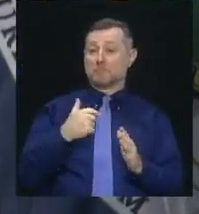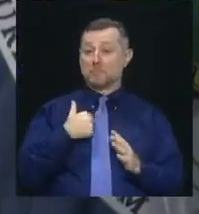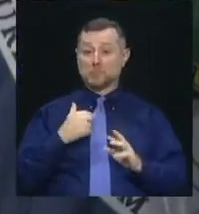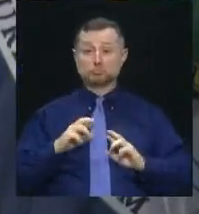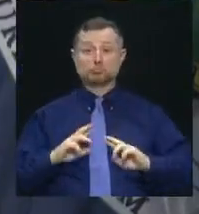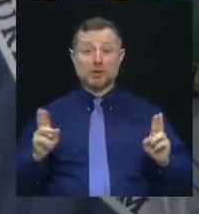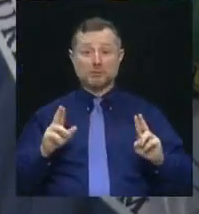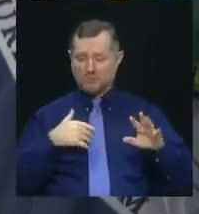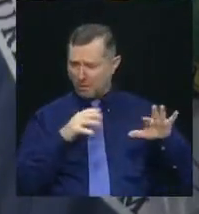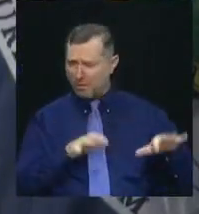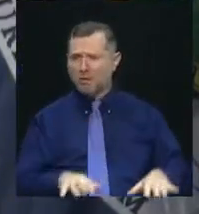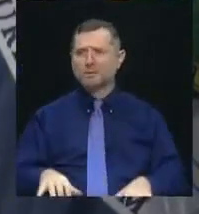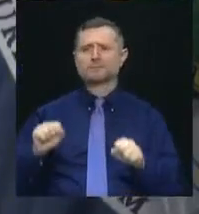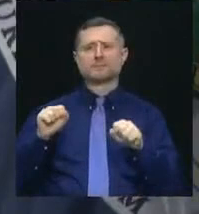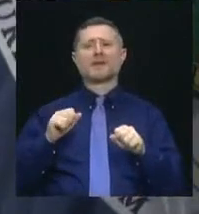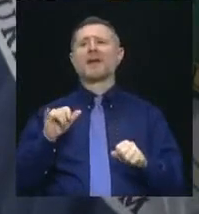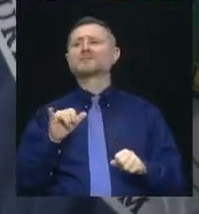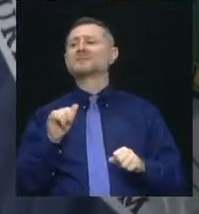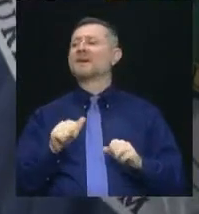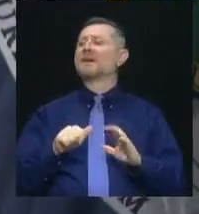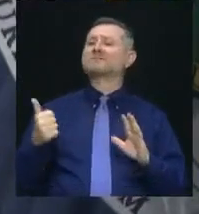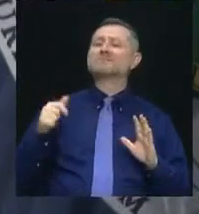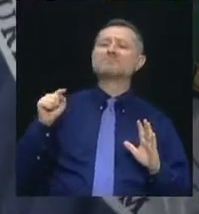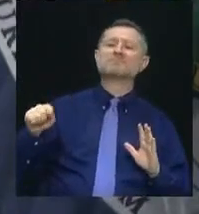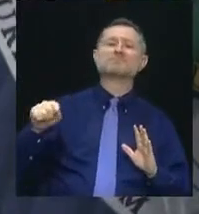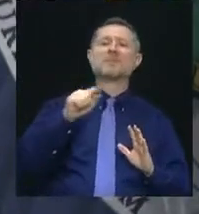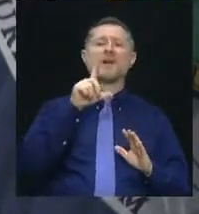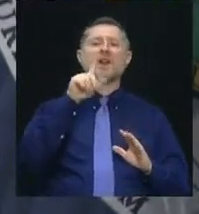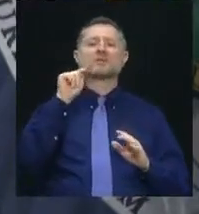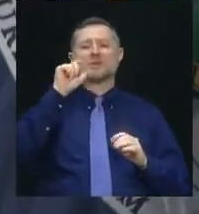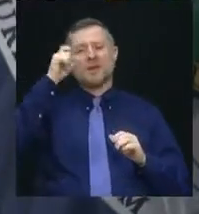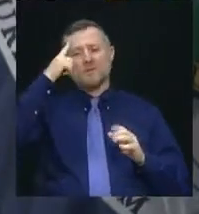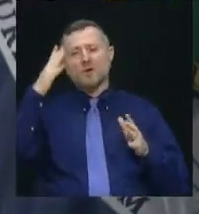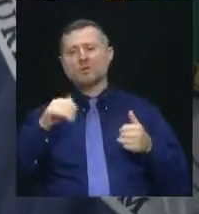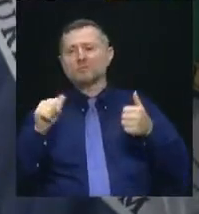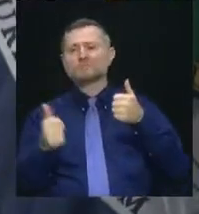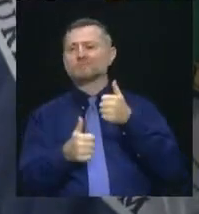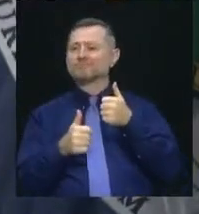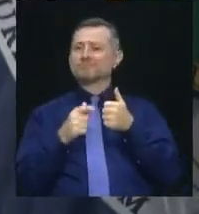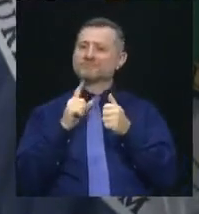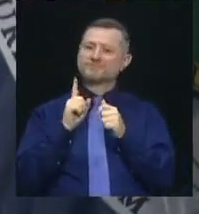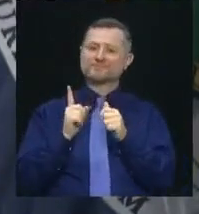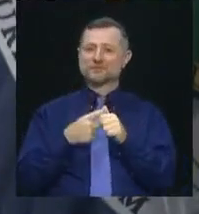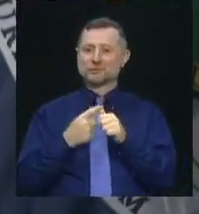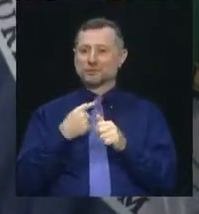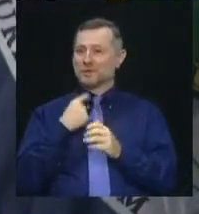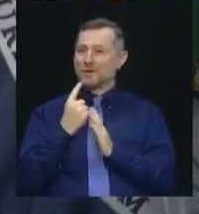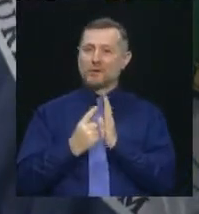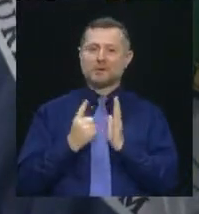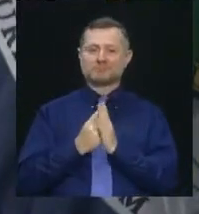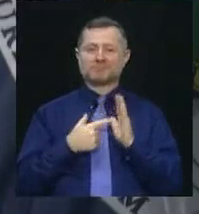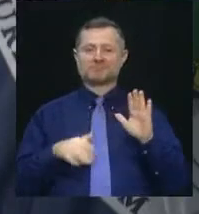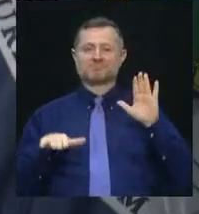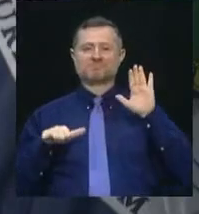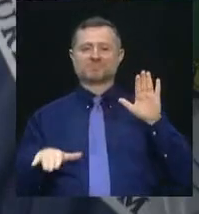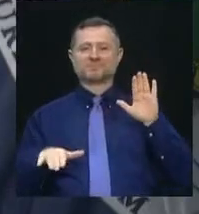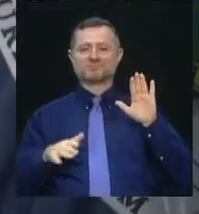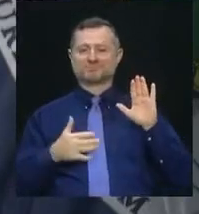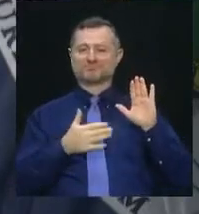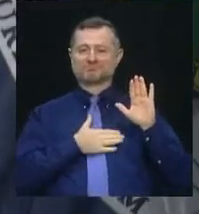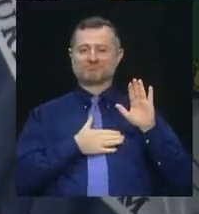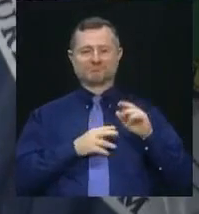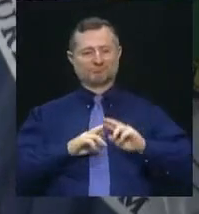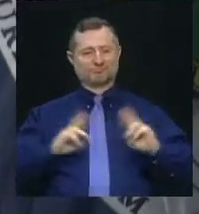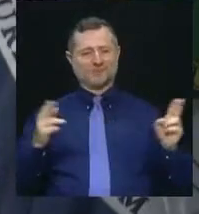as any lieutenant governor is, from the very first hour you're sworn in as lieutenant governor. However, I will take advantage of that time and to continue